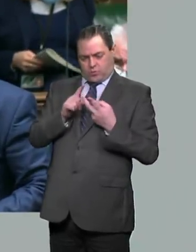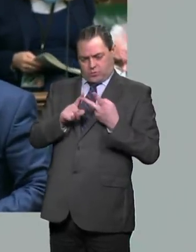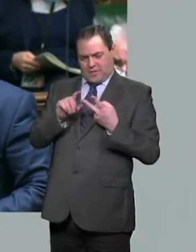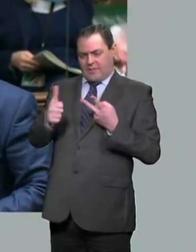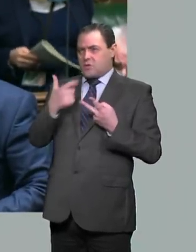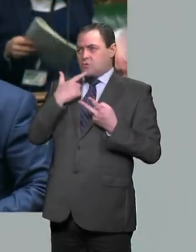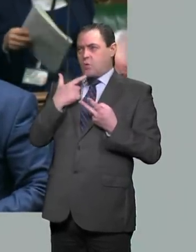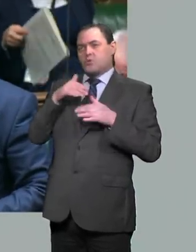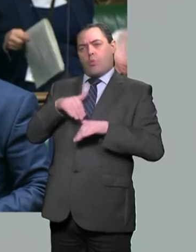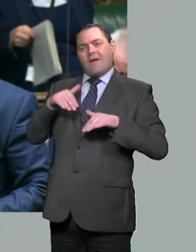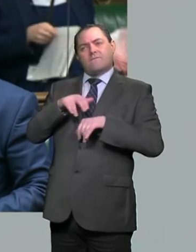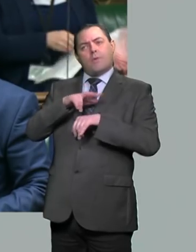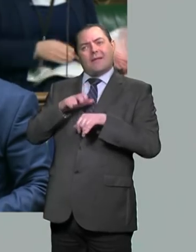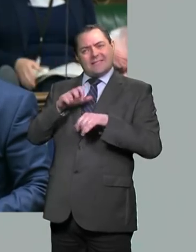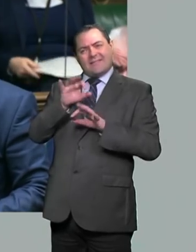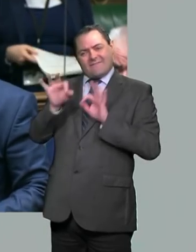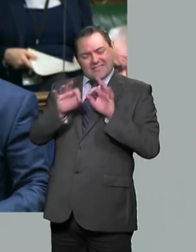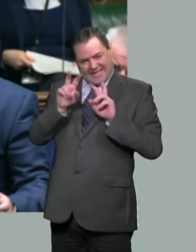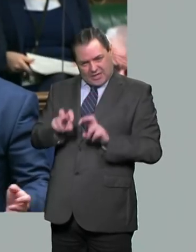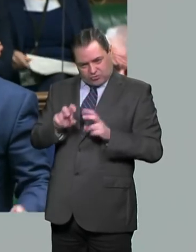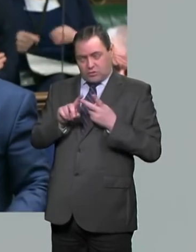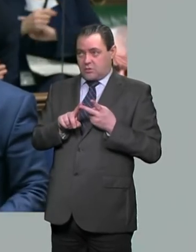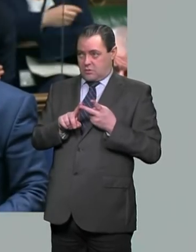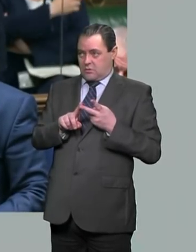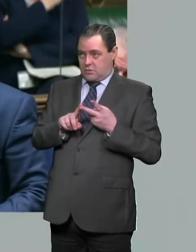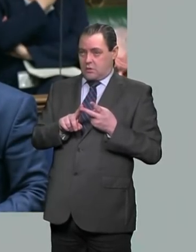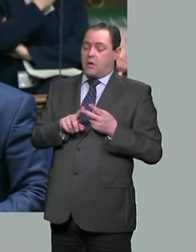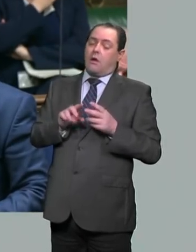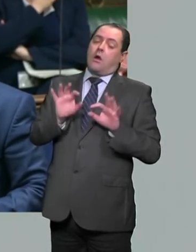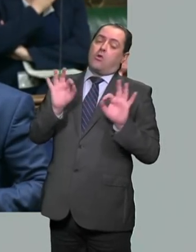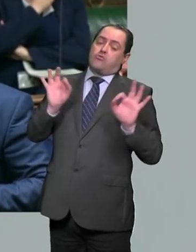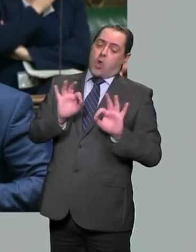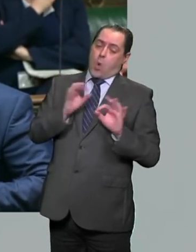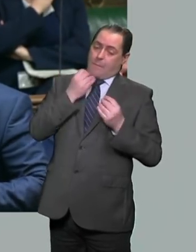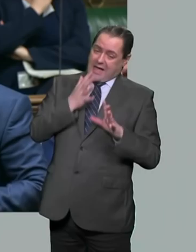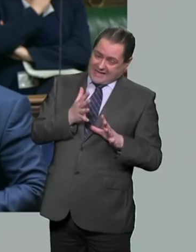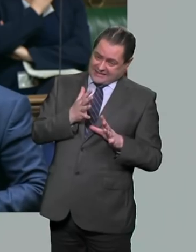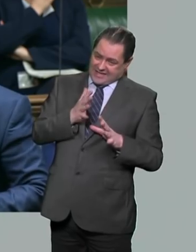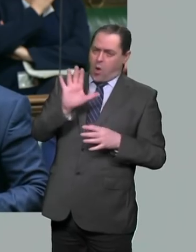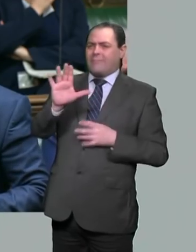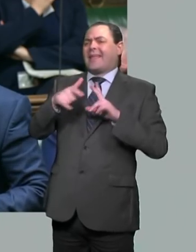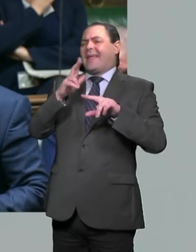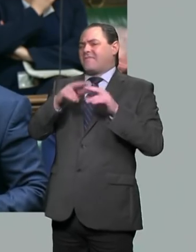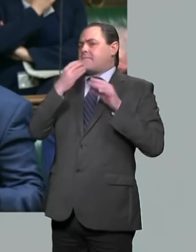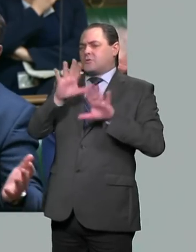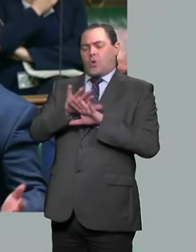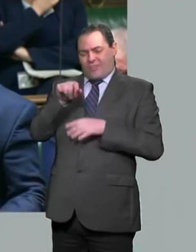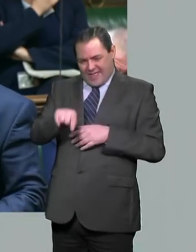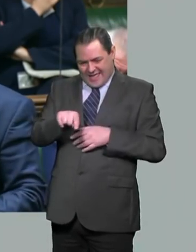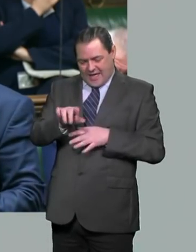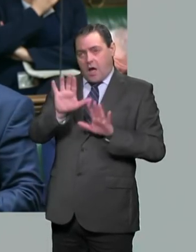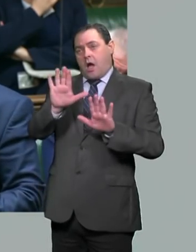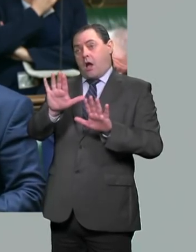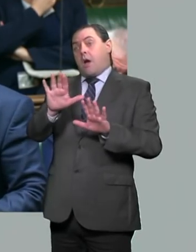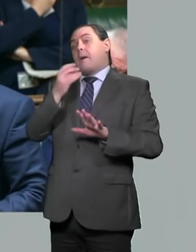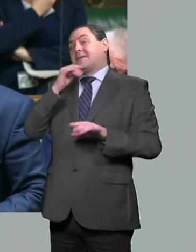for the police investigation to conclude. There was no party, and then if there was a party, I wasn't there. Then, well, if